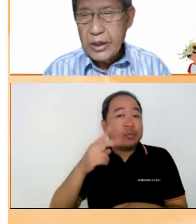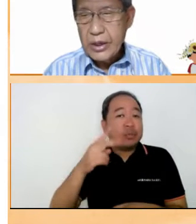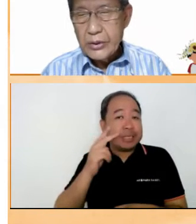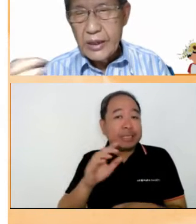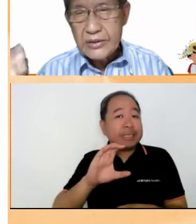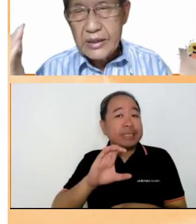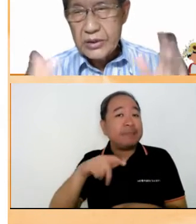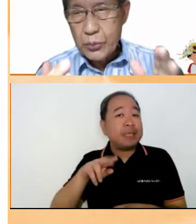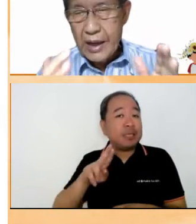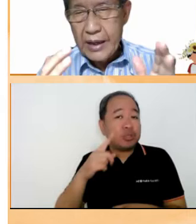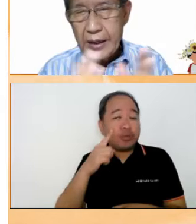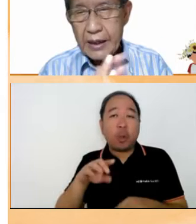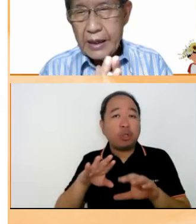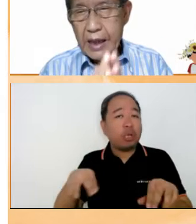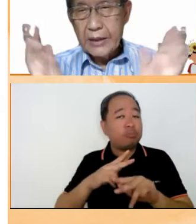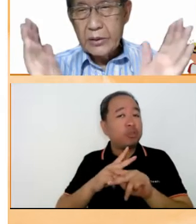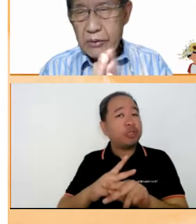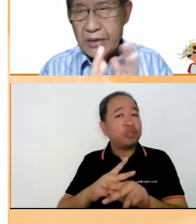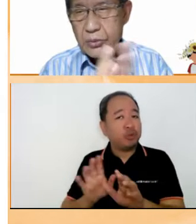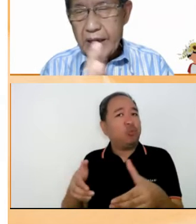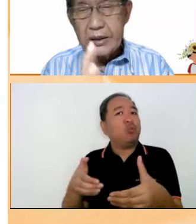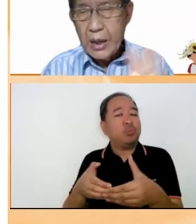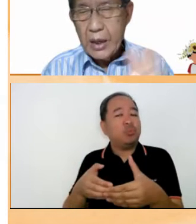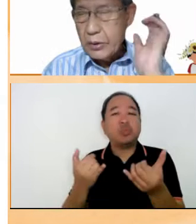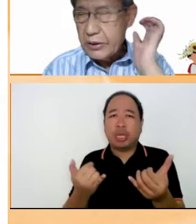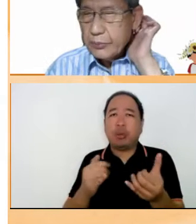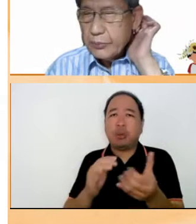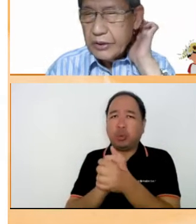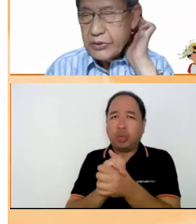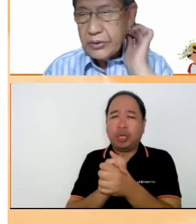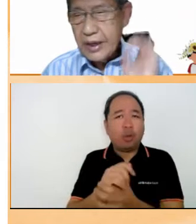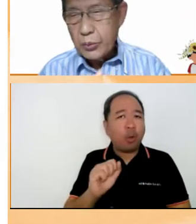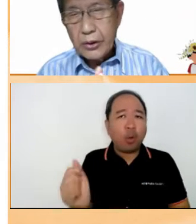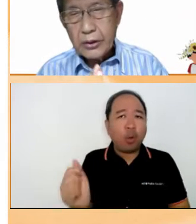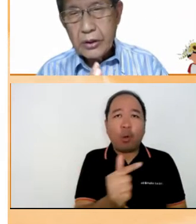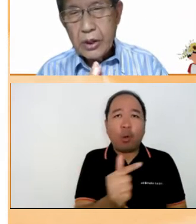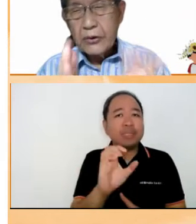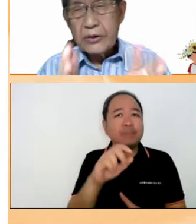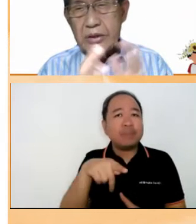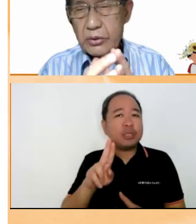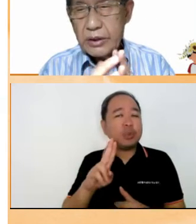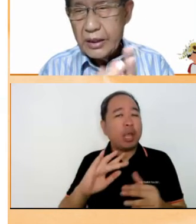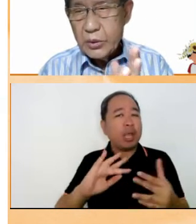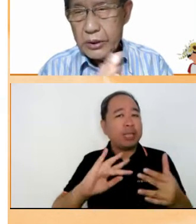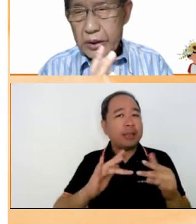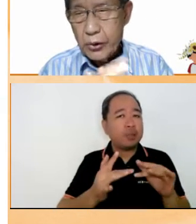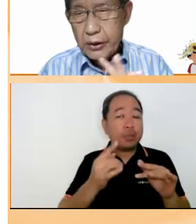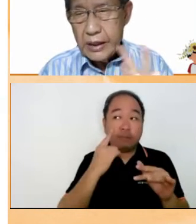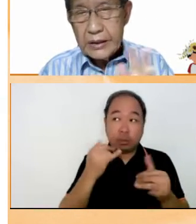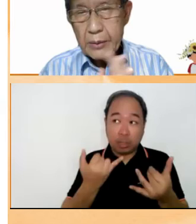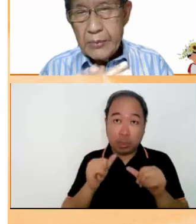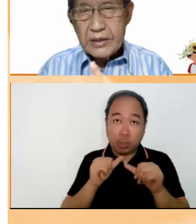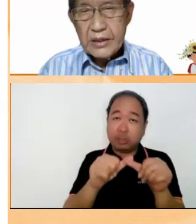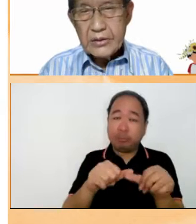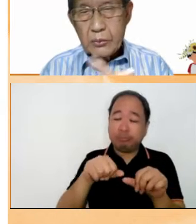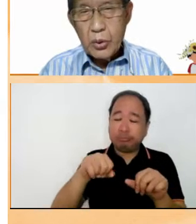protection units. That's why I congratulate our Child Protection Network for this continuing work,